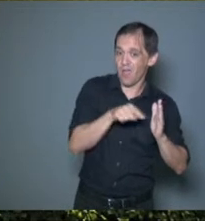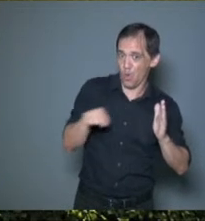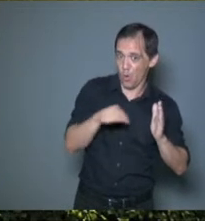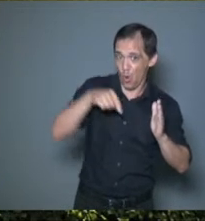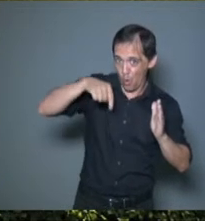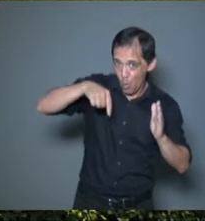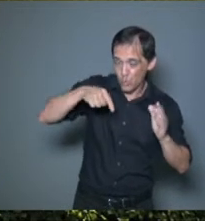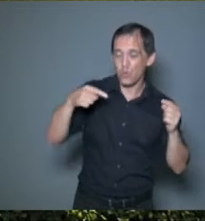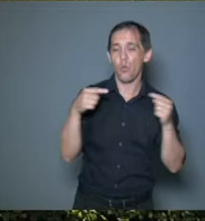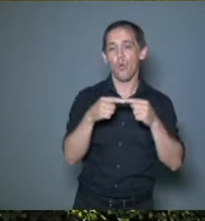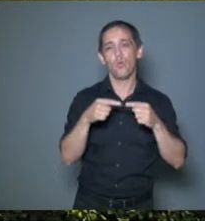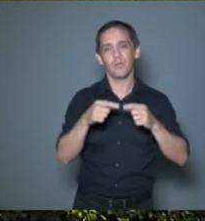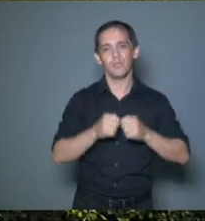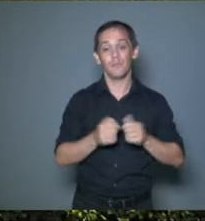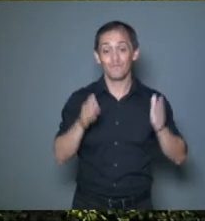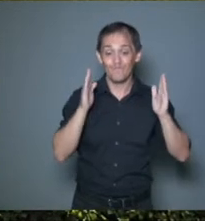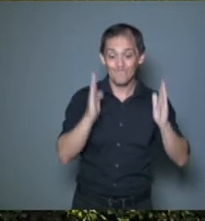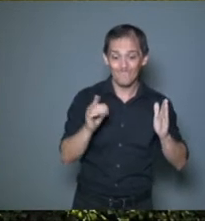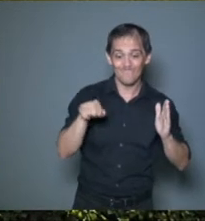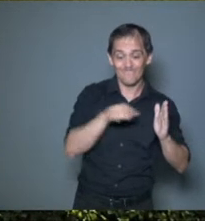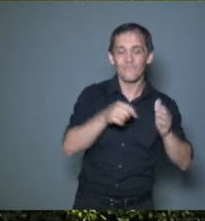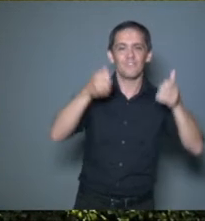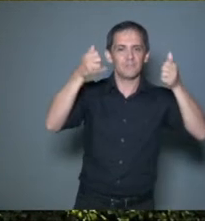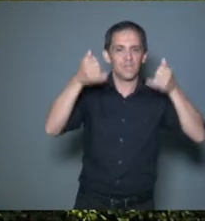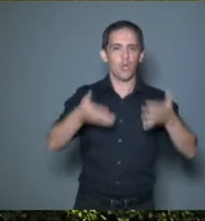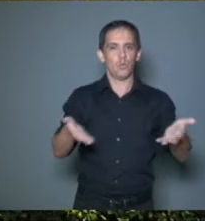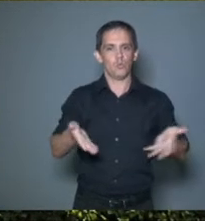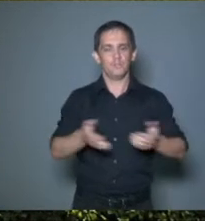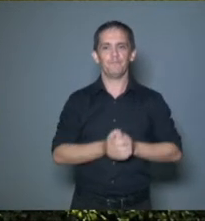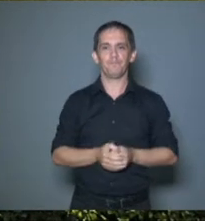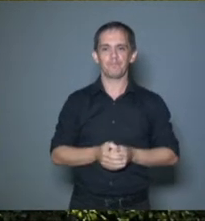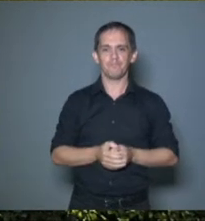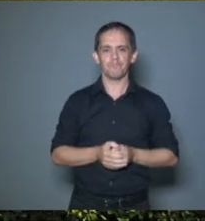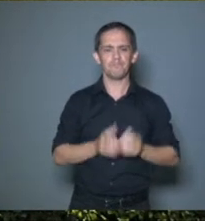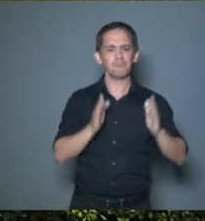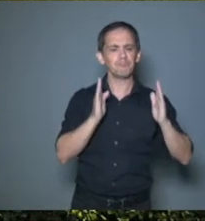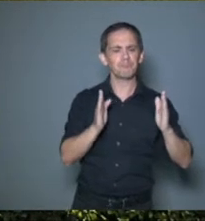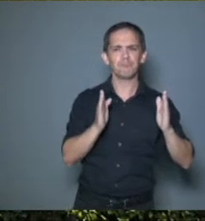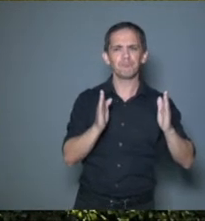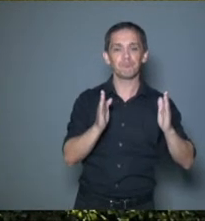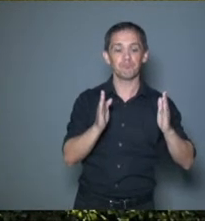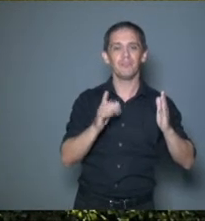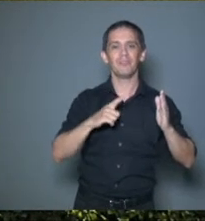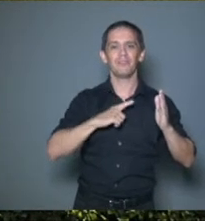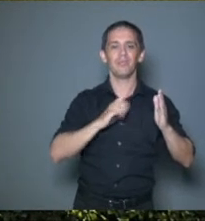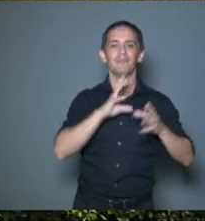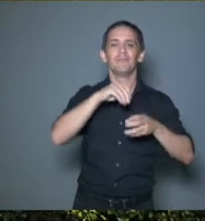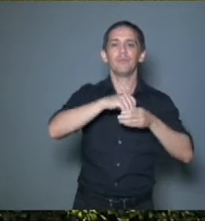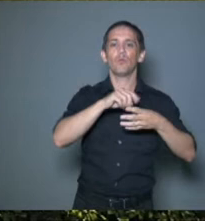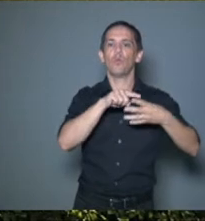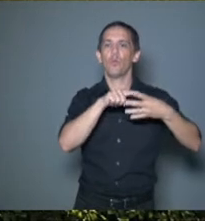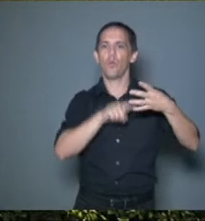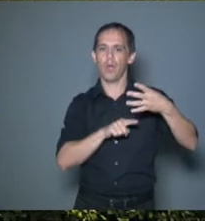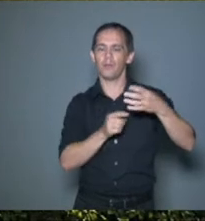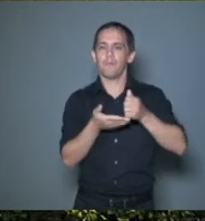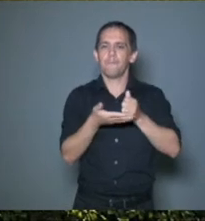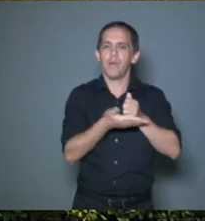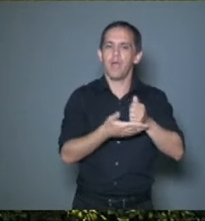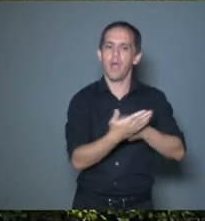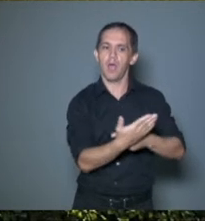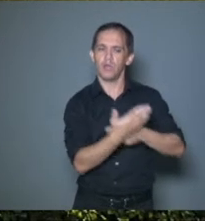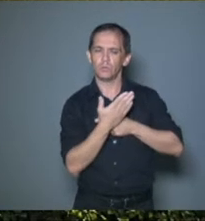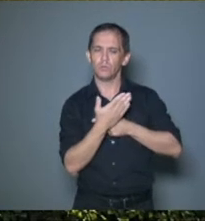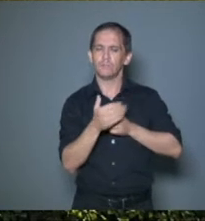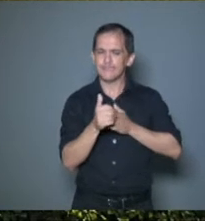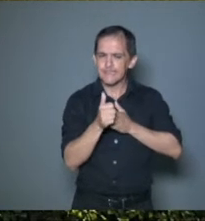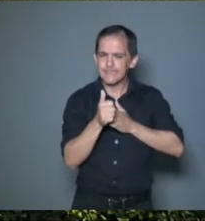And that's the one we want to talk about a lot today. And there are four pillars that guide our